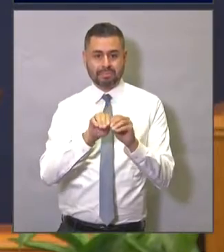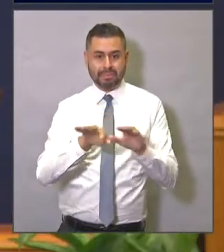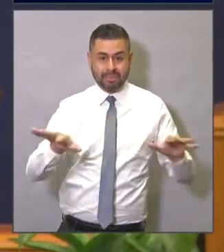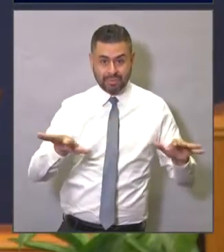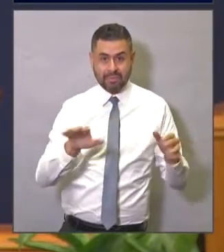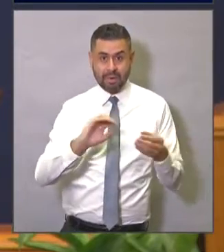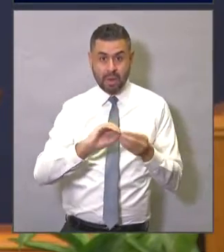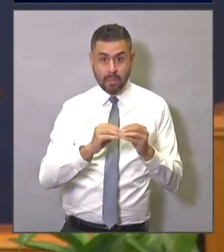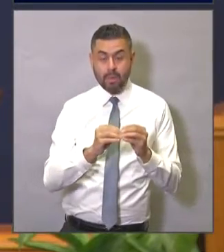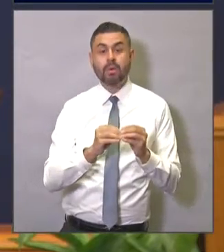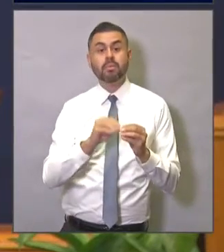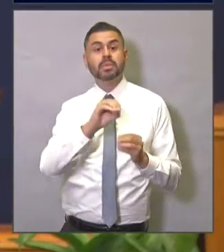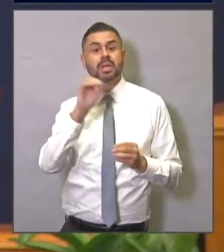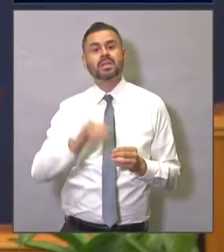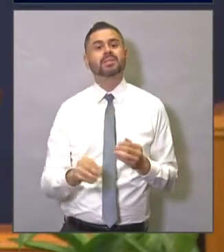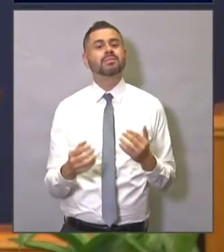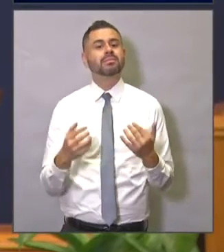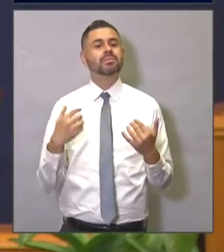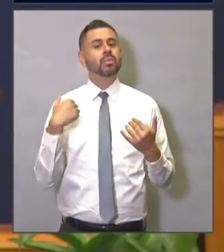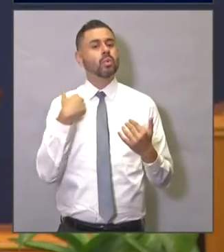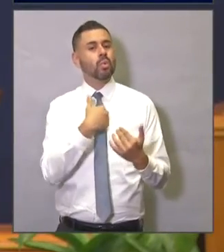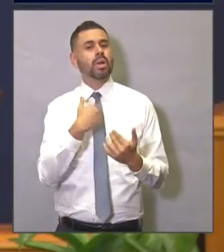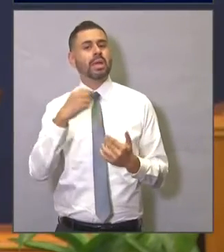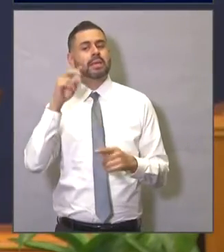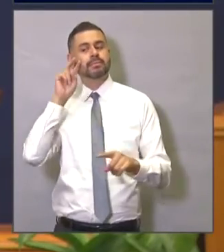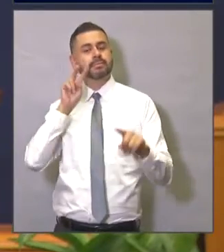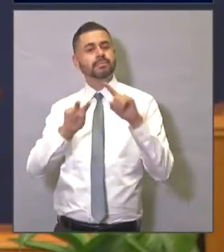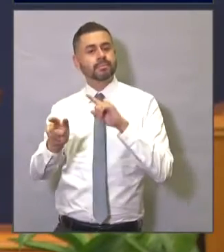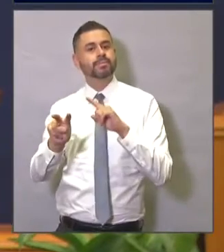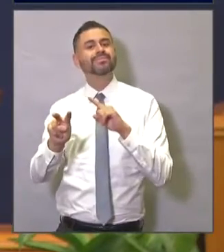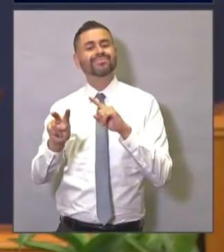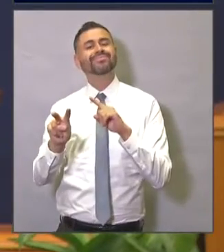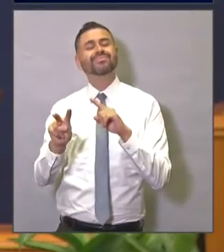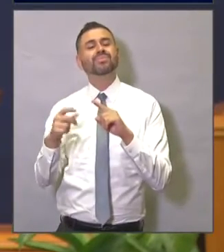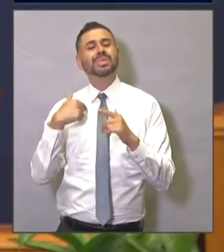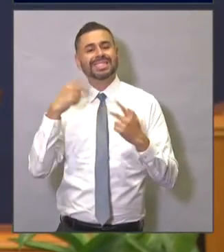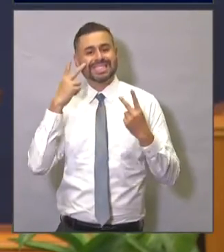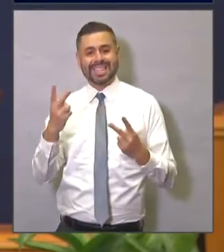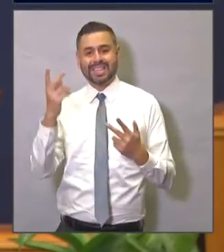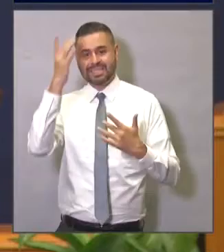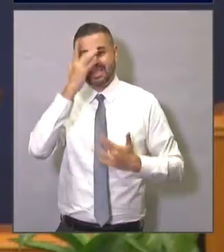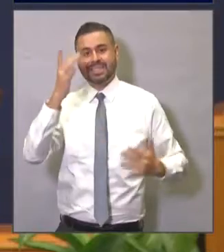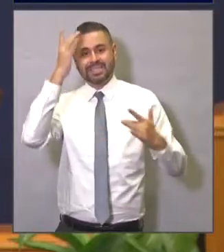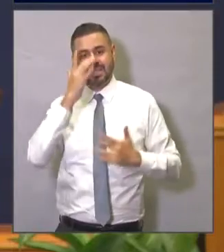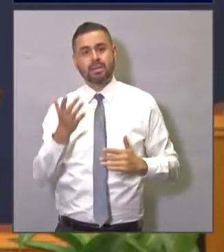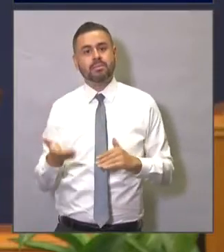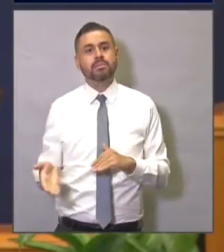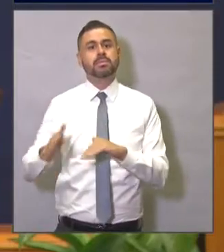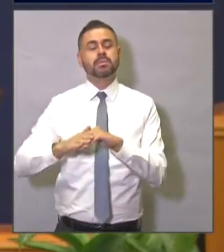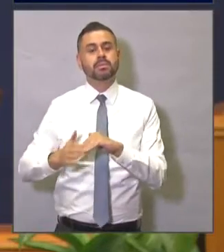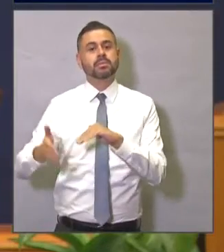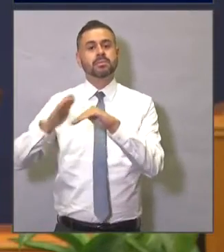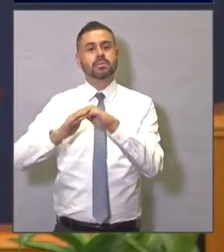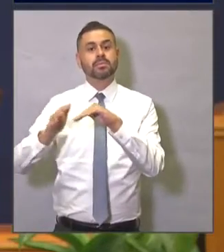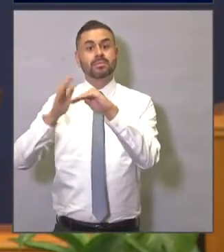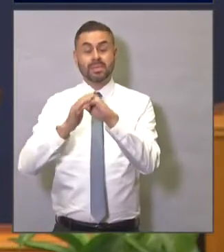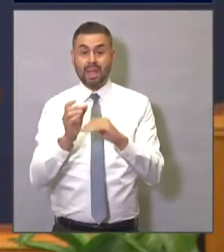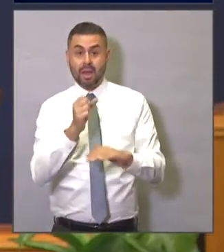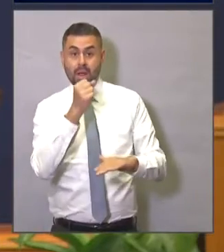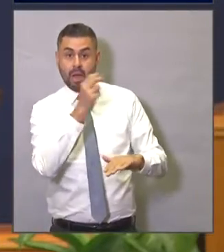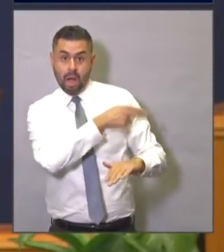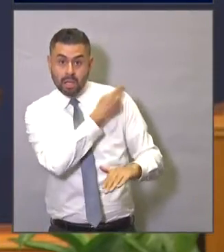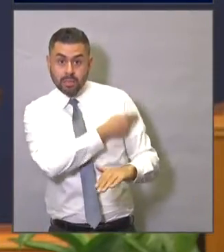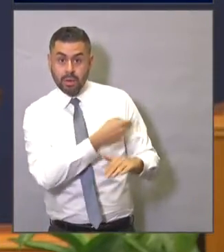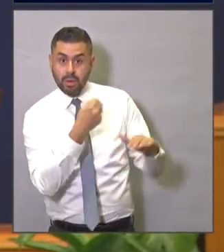shows that based on the current numbers, it is likely that the number of cases will continue to rise, with possible shortages in the total number